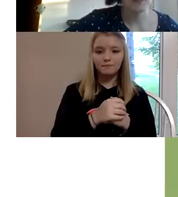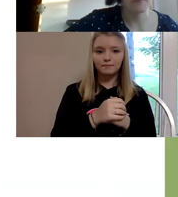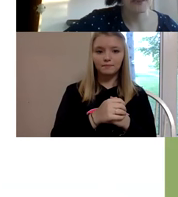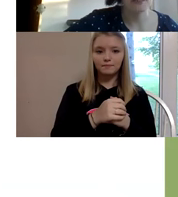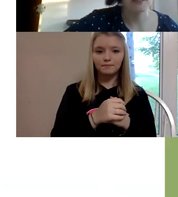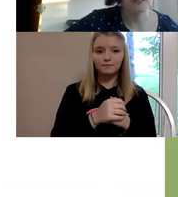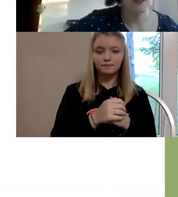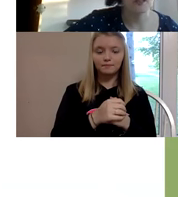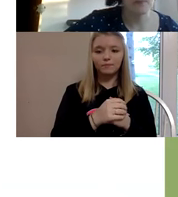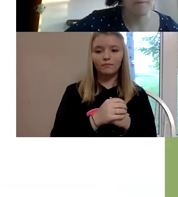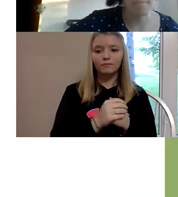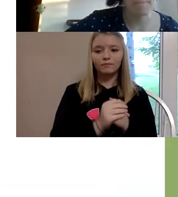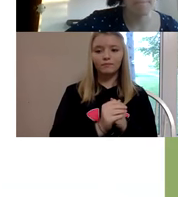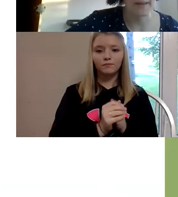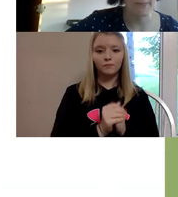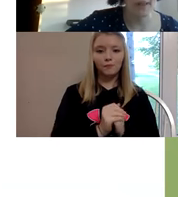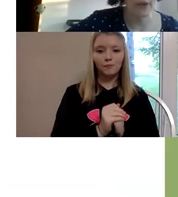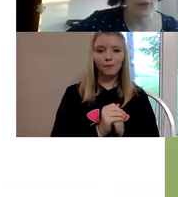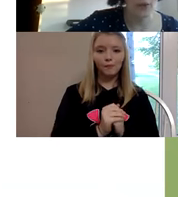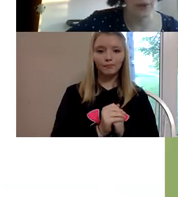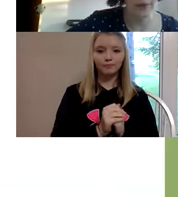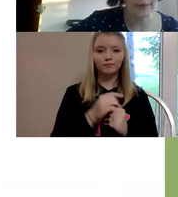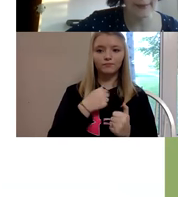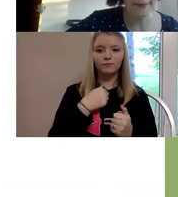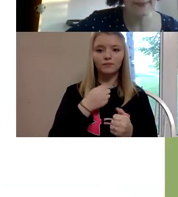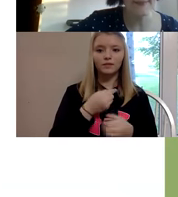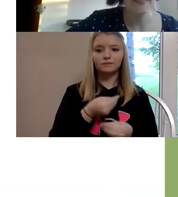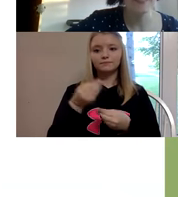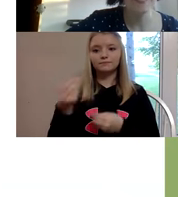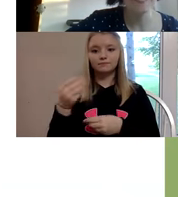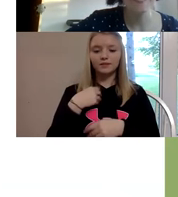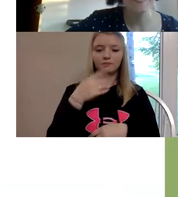I'm gonna pass this on to my mother, Coralea.